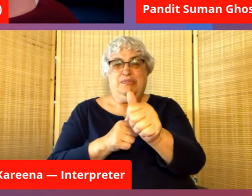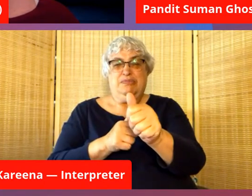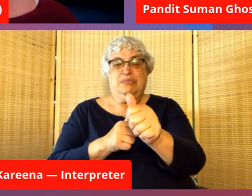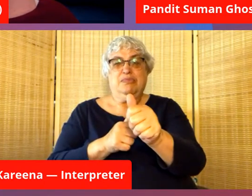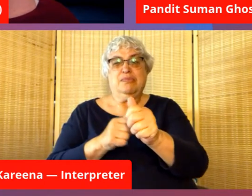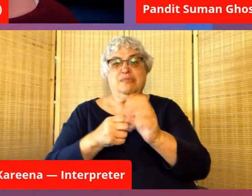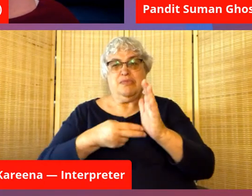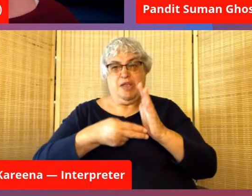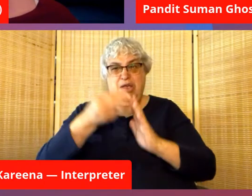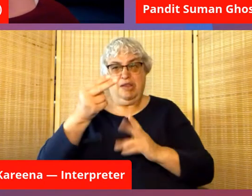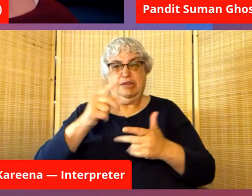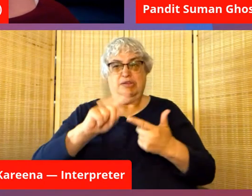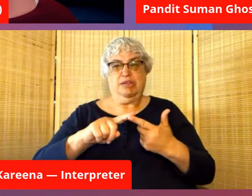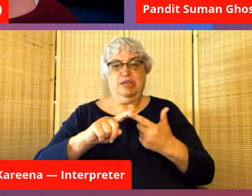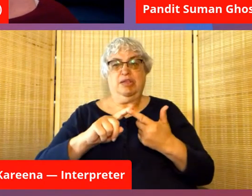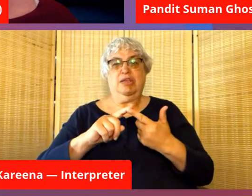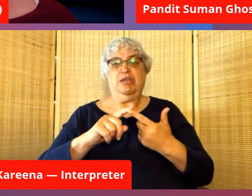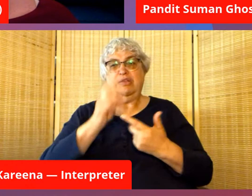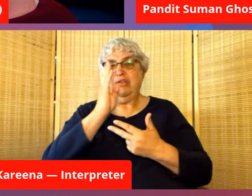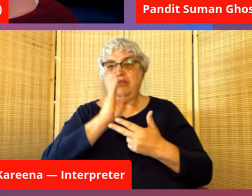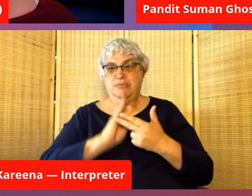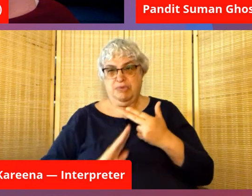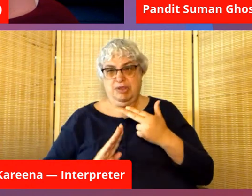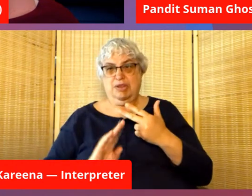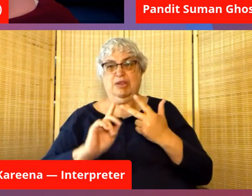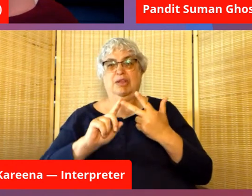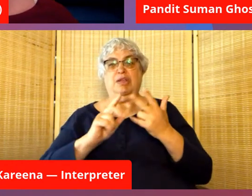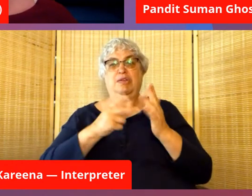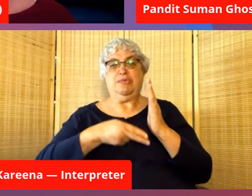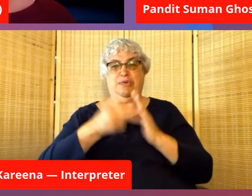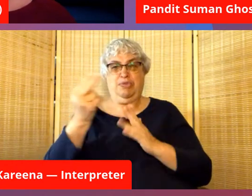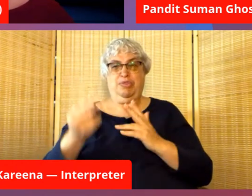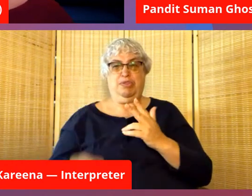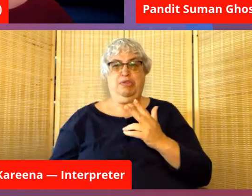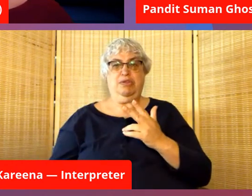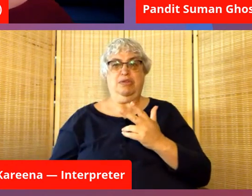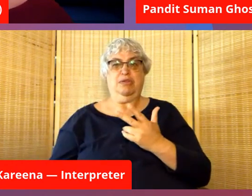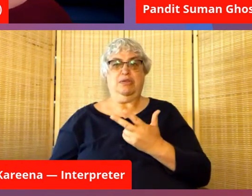honesty, humility, and truth.